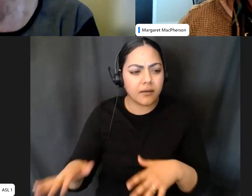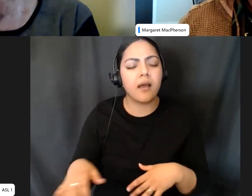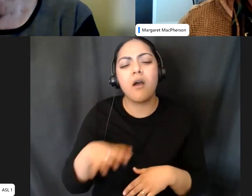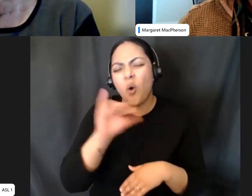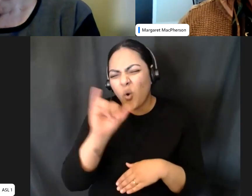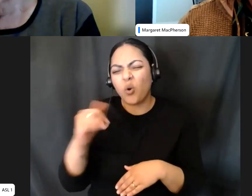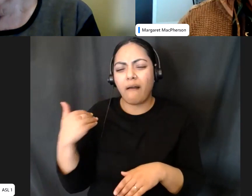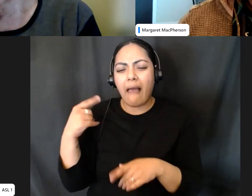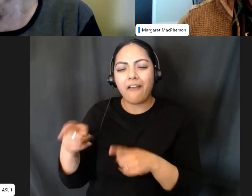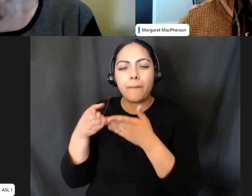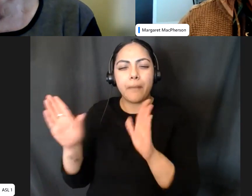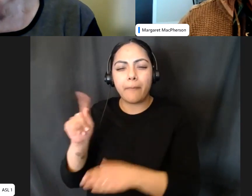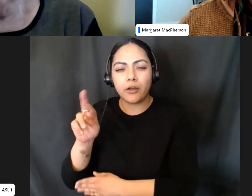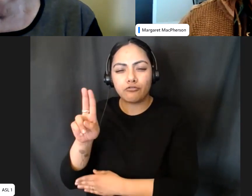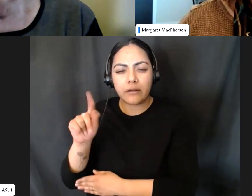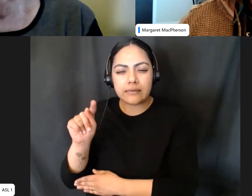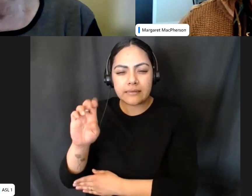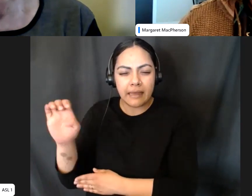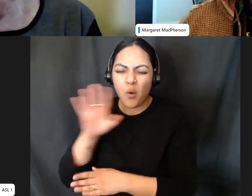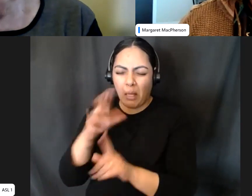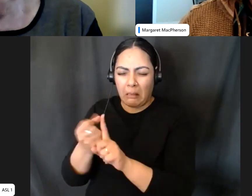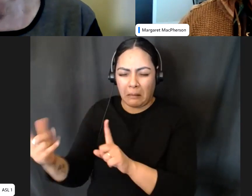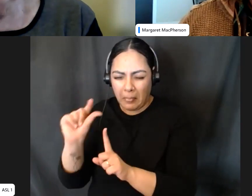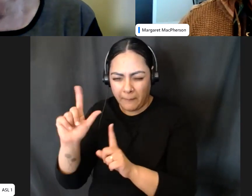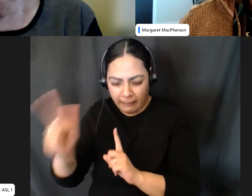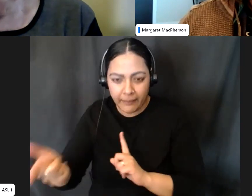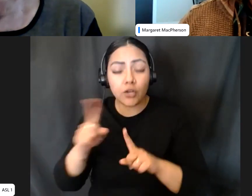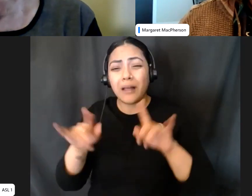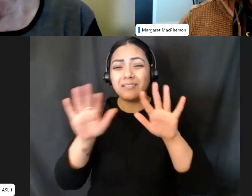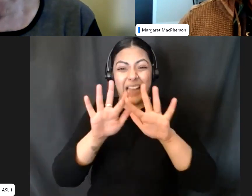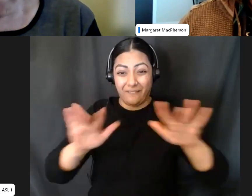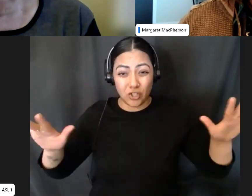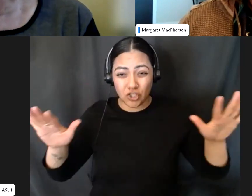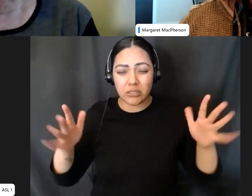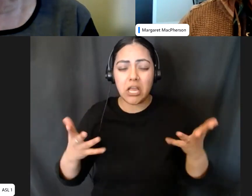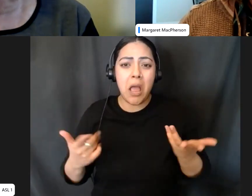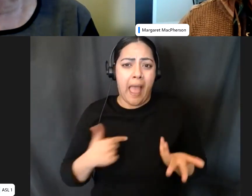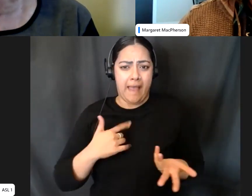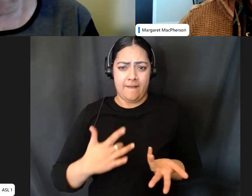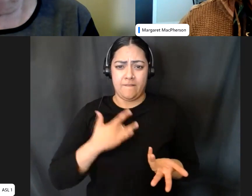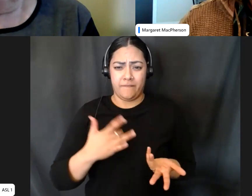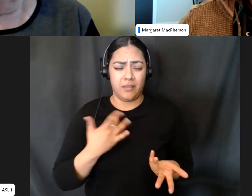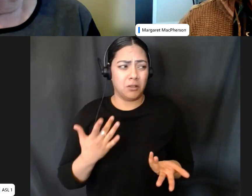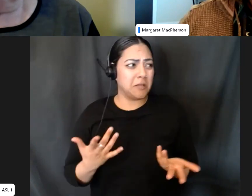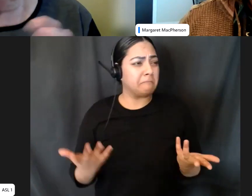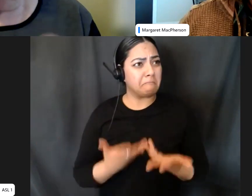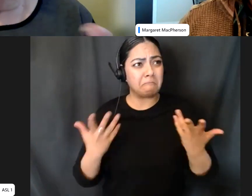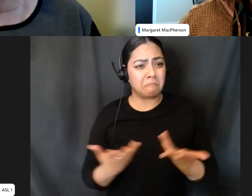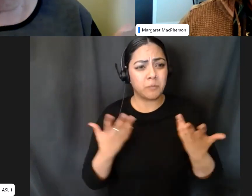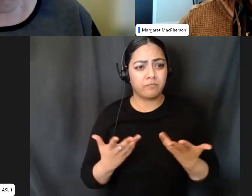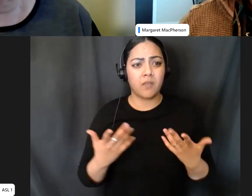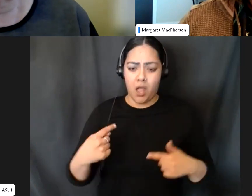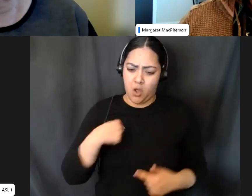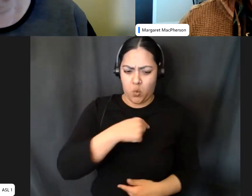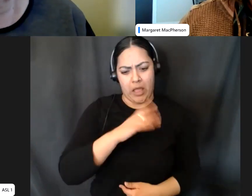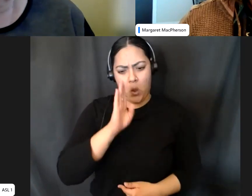two. So it's the diversity is just, I find it uncomfortable to sit and say, this is what we're going to